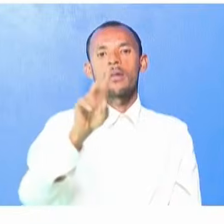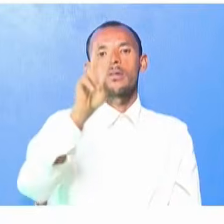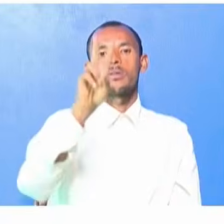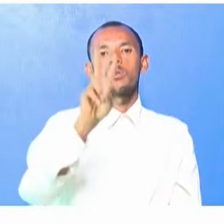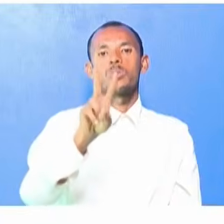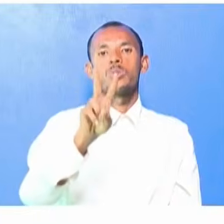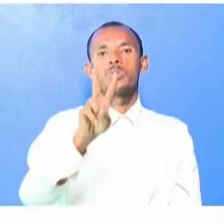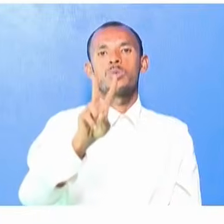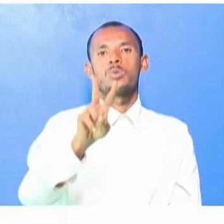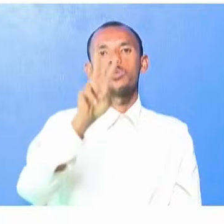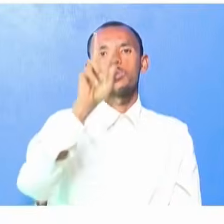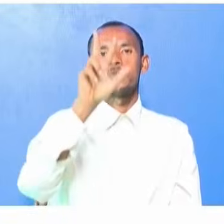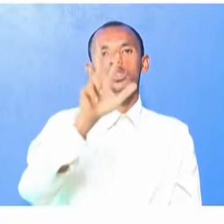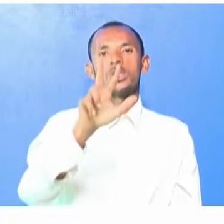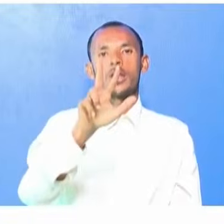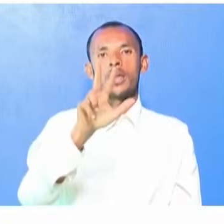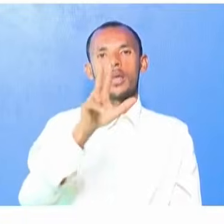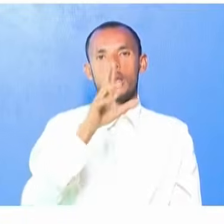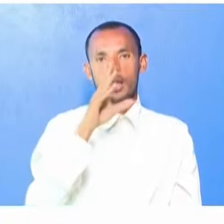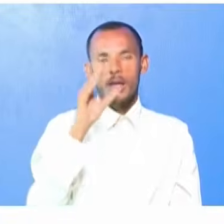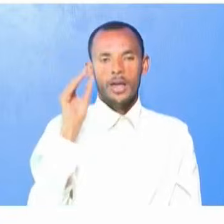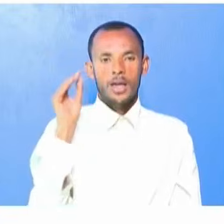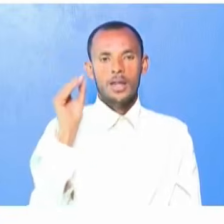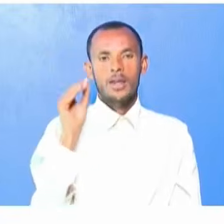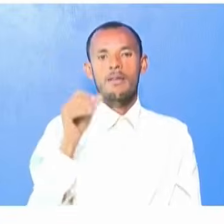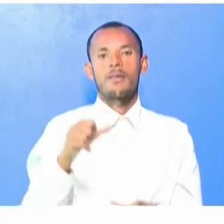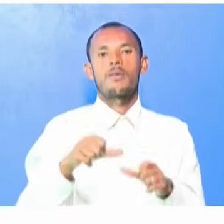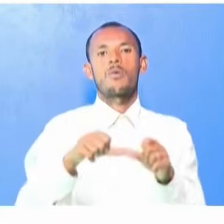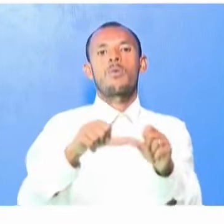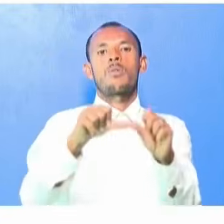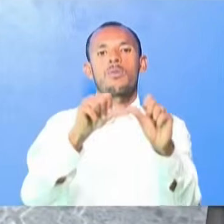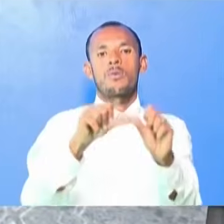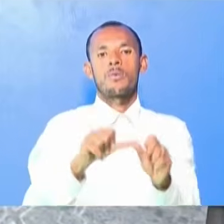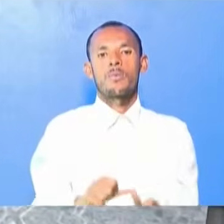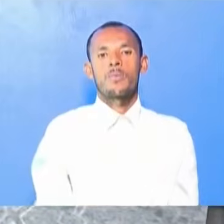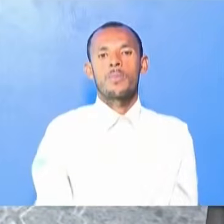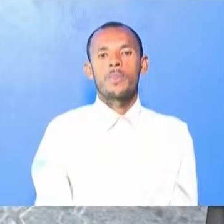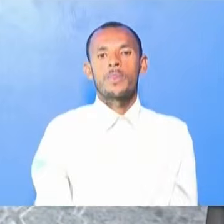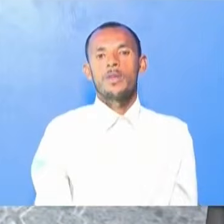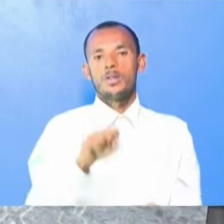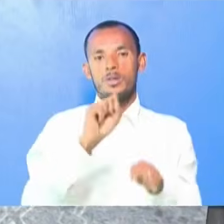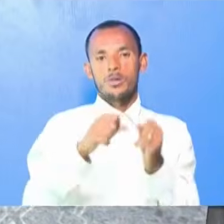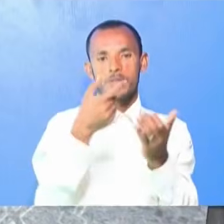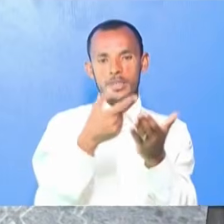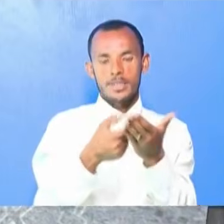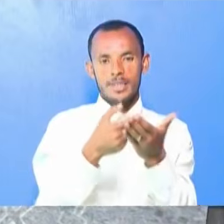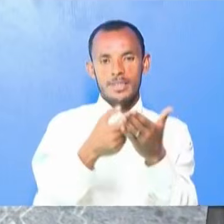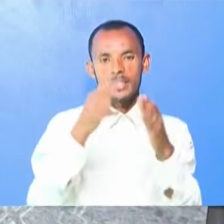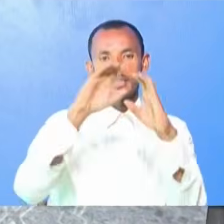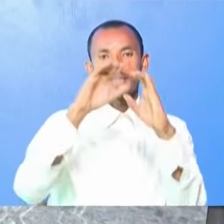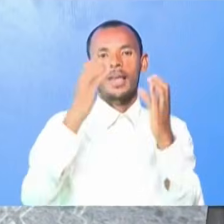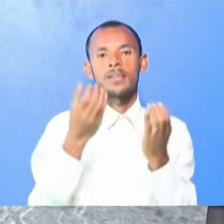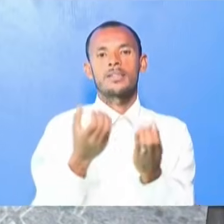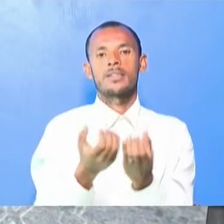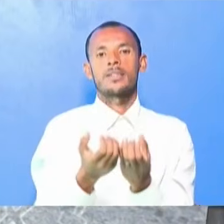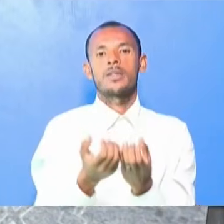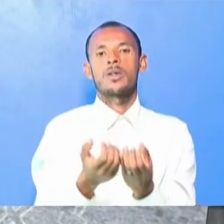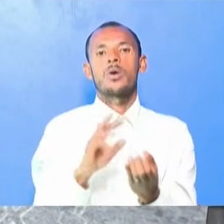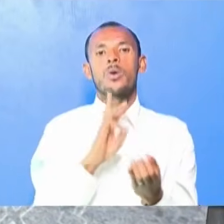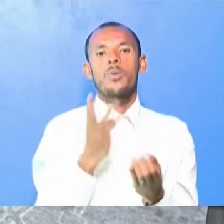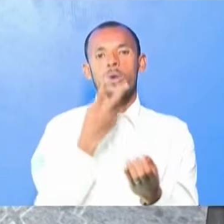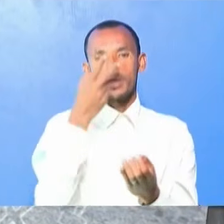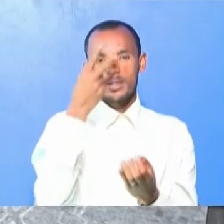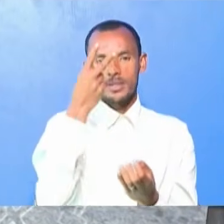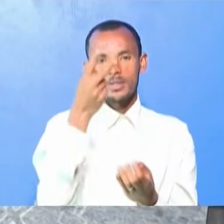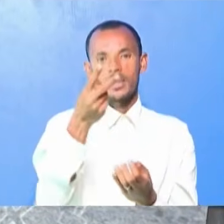2, 3, and it goes on like this. So in this section, we are going to